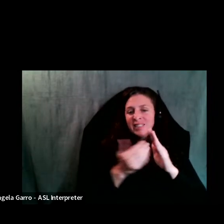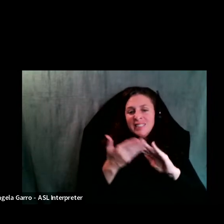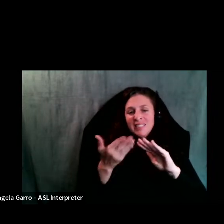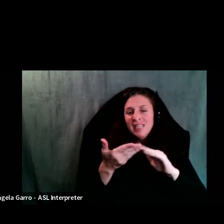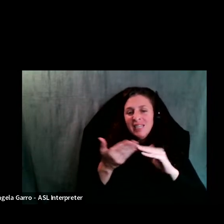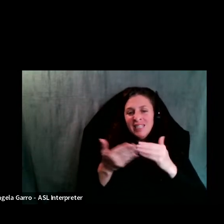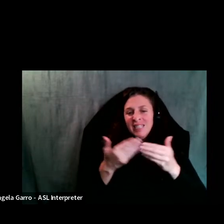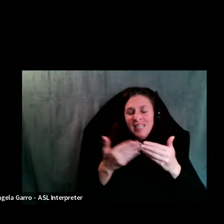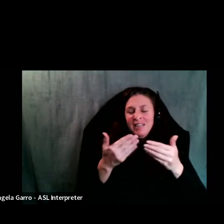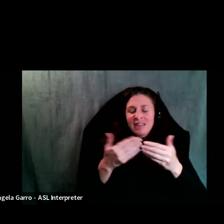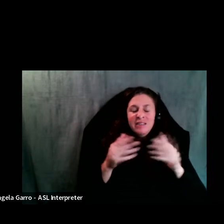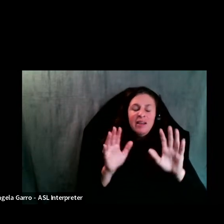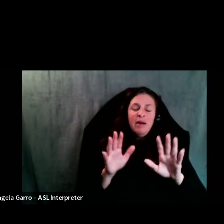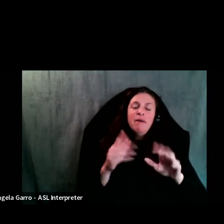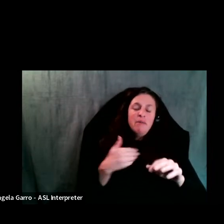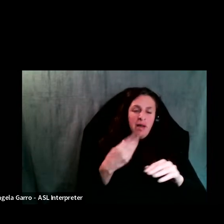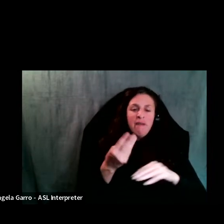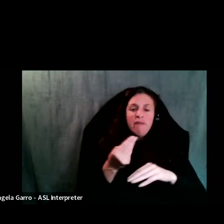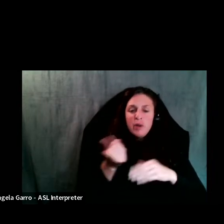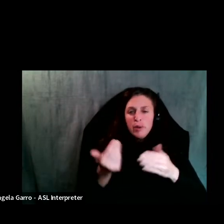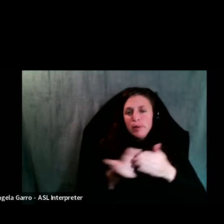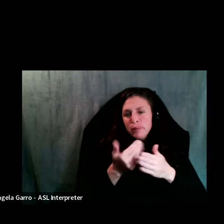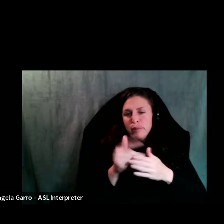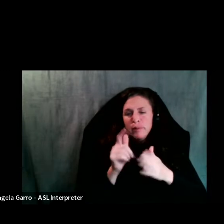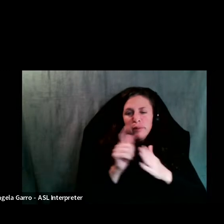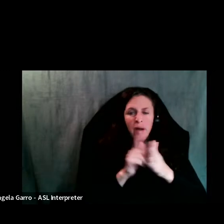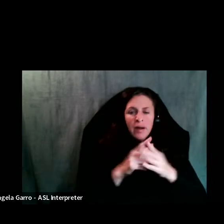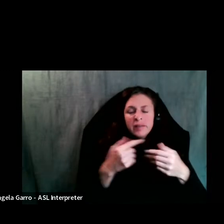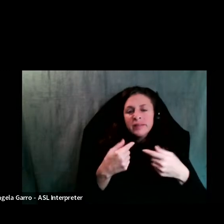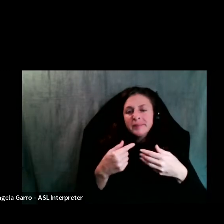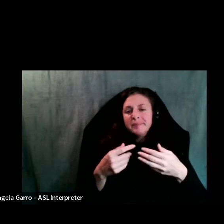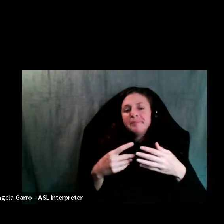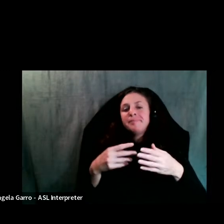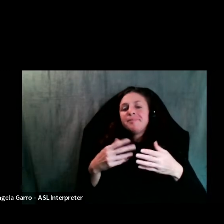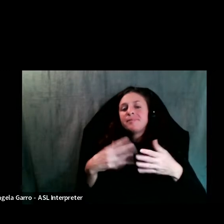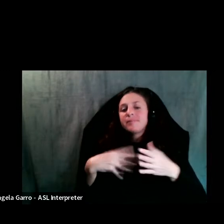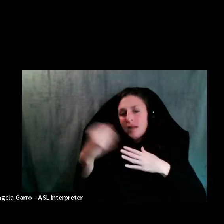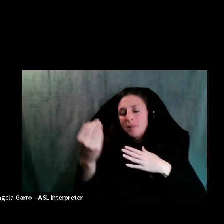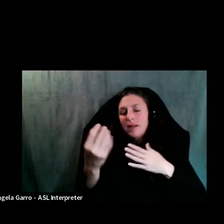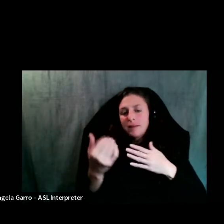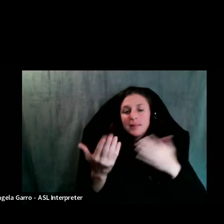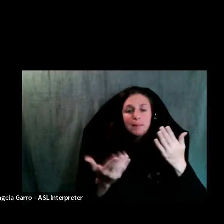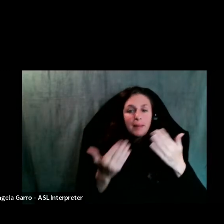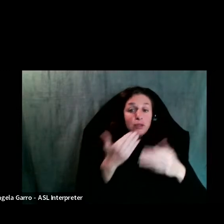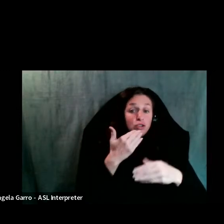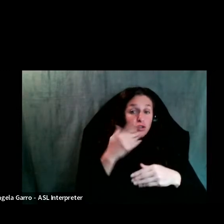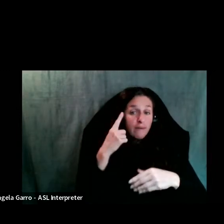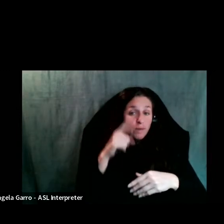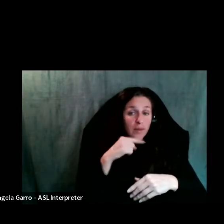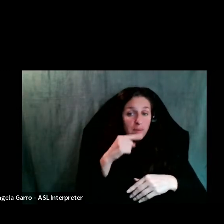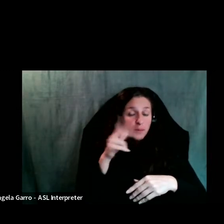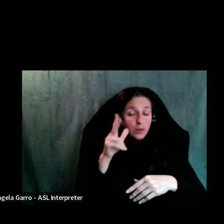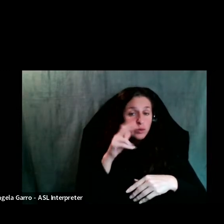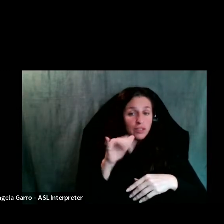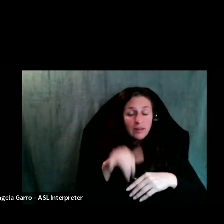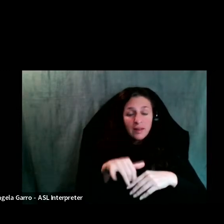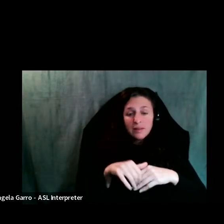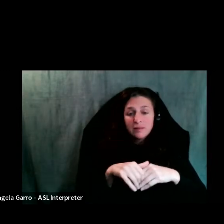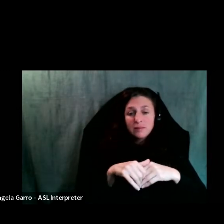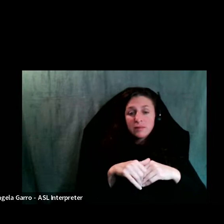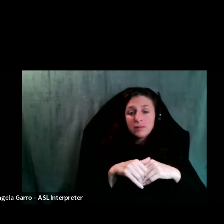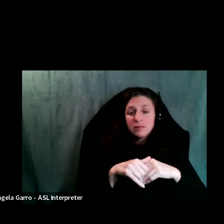council. You know, there are a few new laws that have come out And post it COVID. might be good for the public to hear that. Yeah. You know